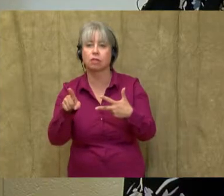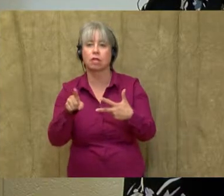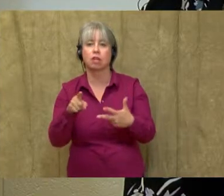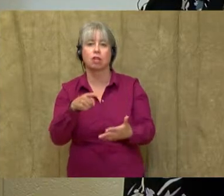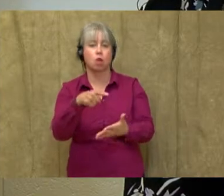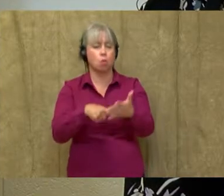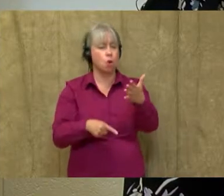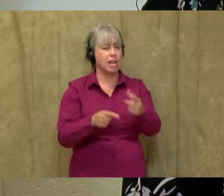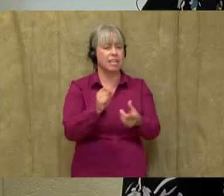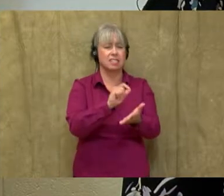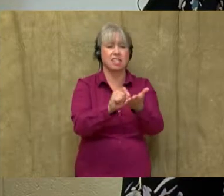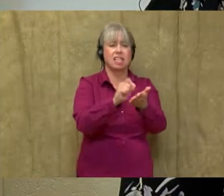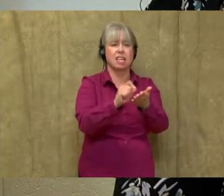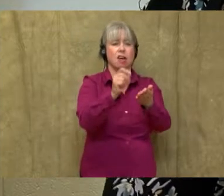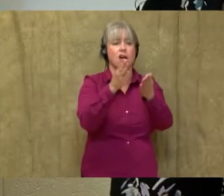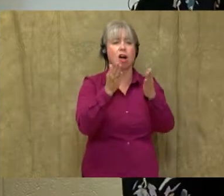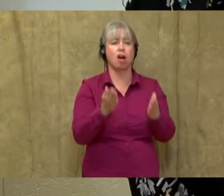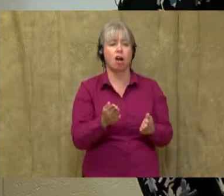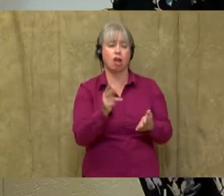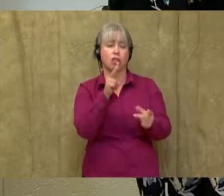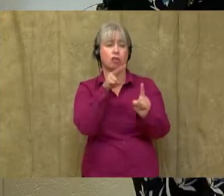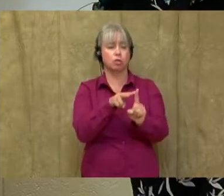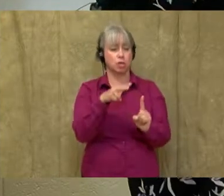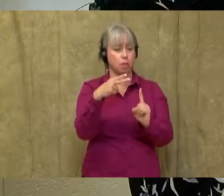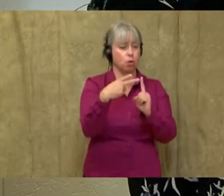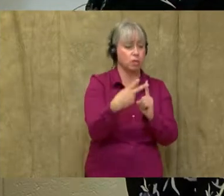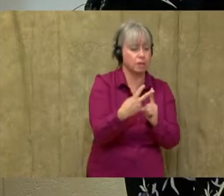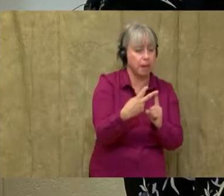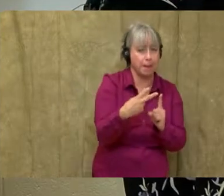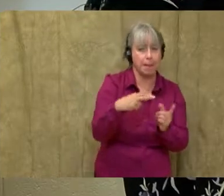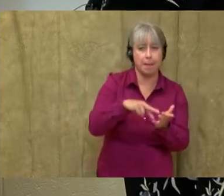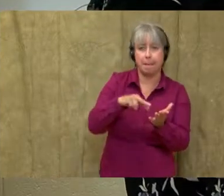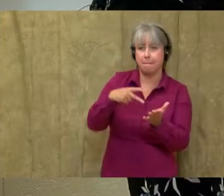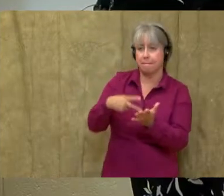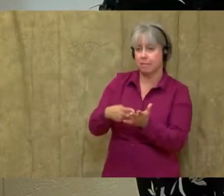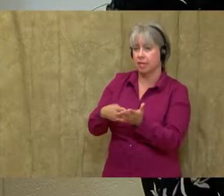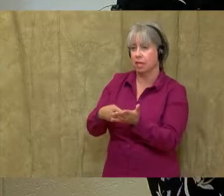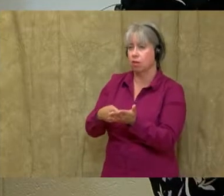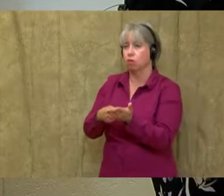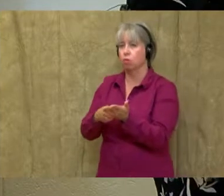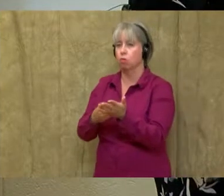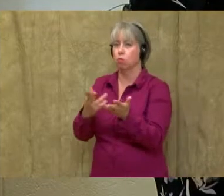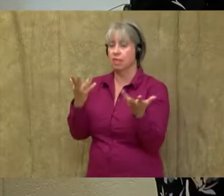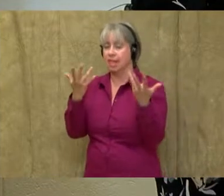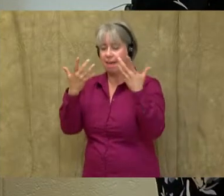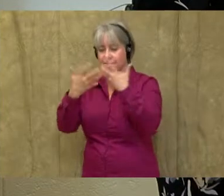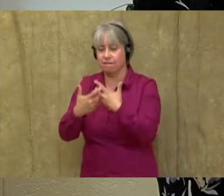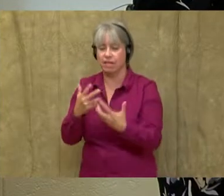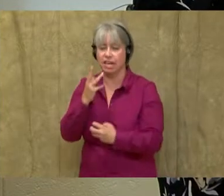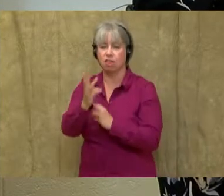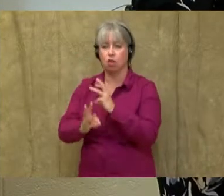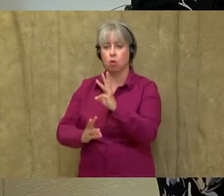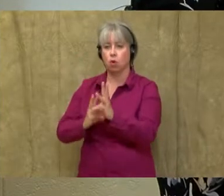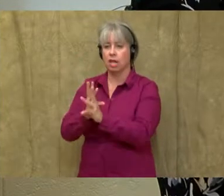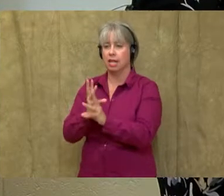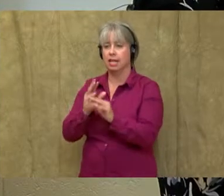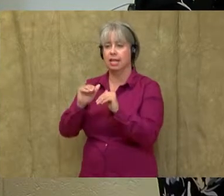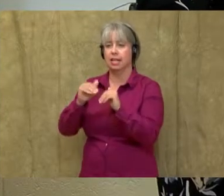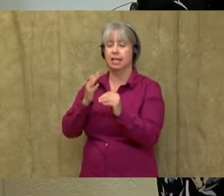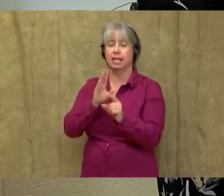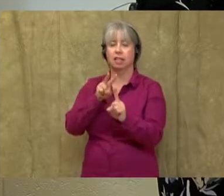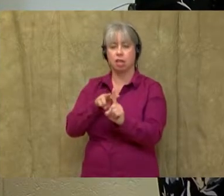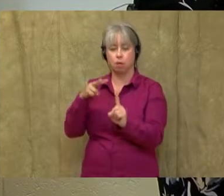is the author's perspective? The author's perspective is who the author is, where they fit in the world, and how they view